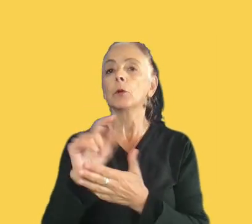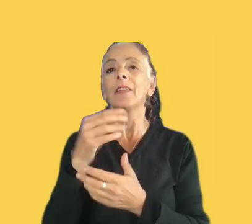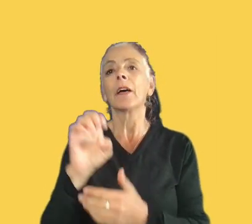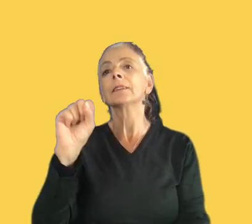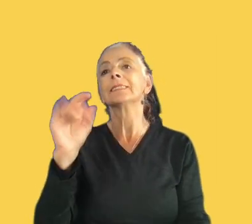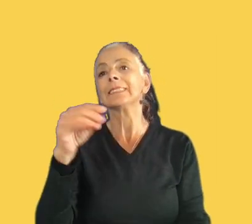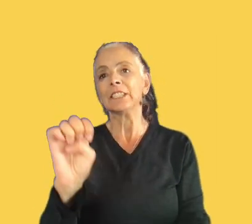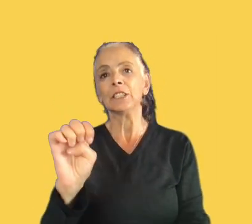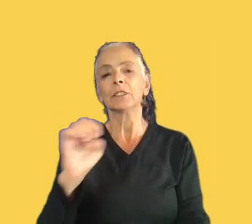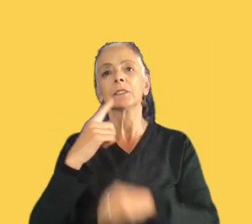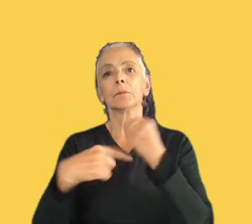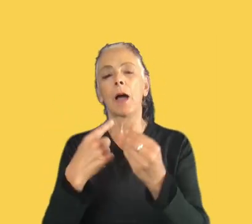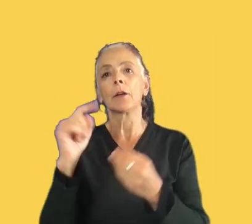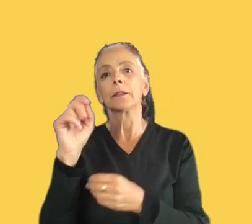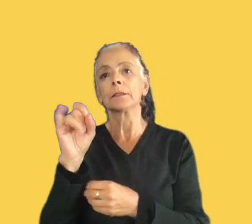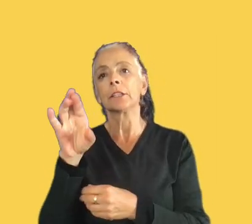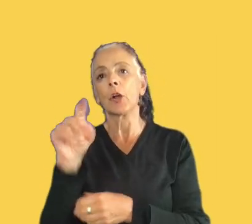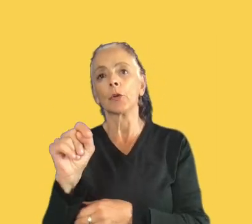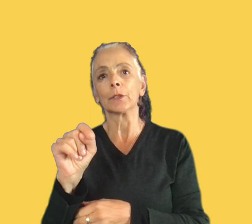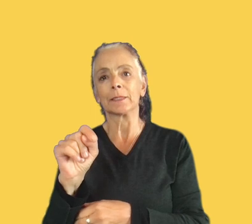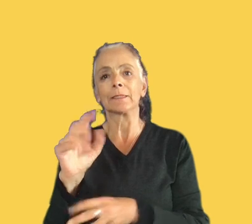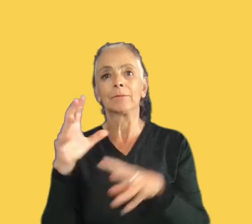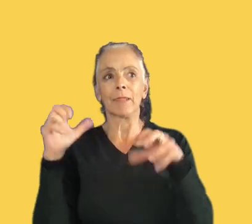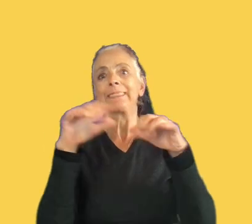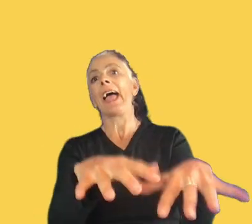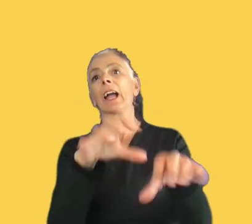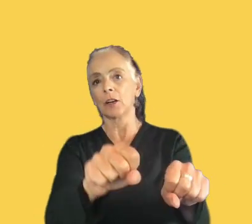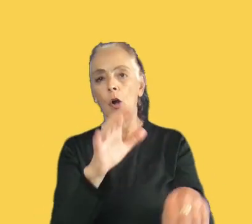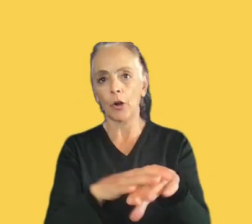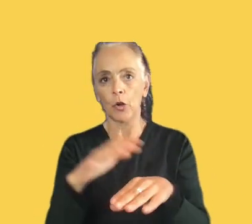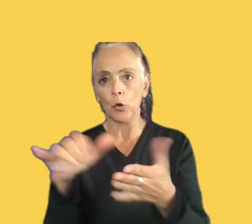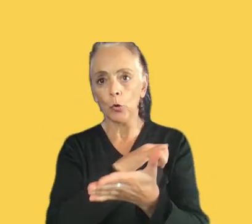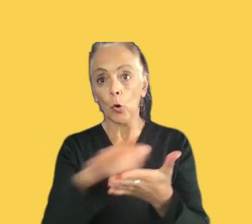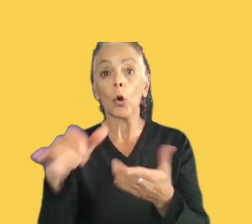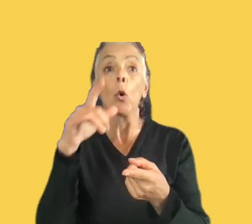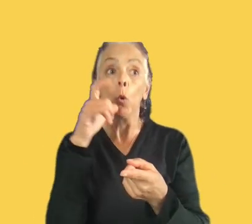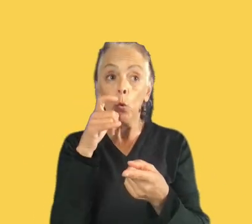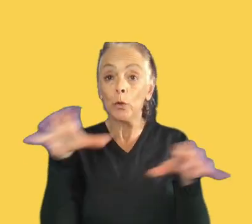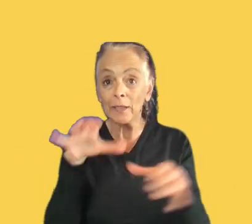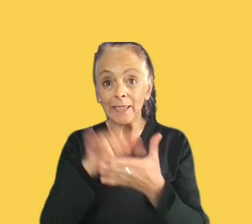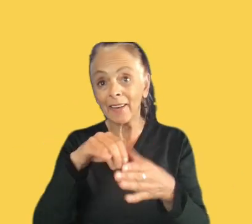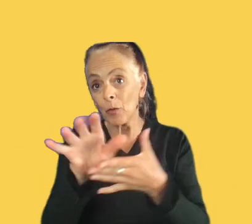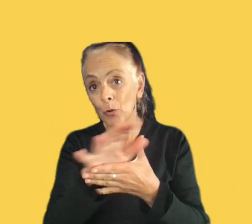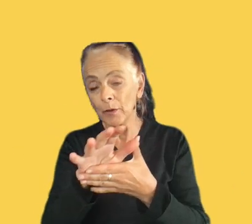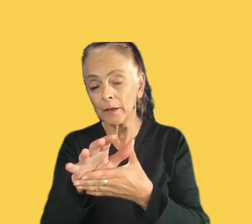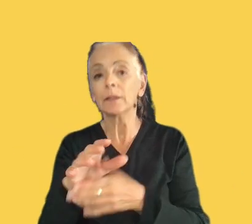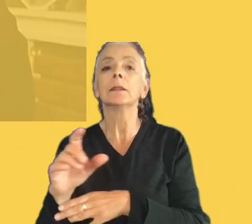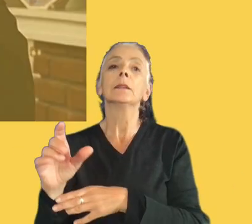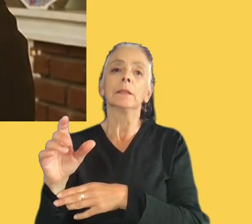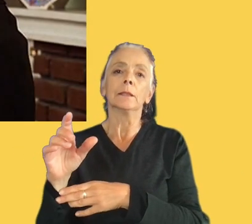about a terrorist attack on New York. The perpetrators in the movie are Muslim. So is one of the CIA